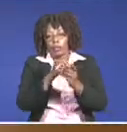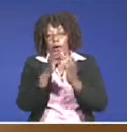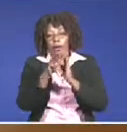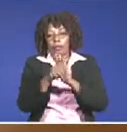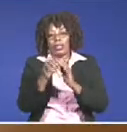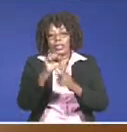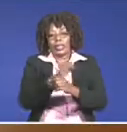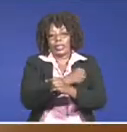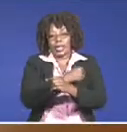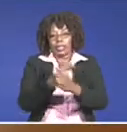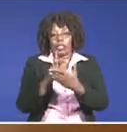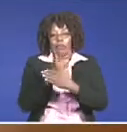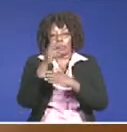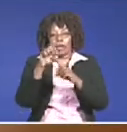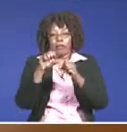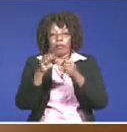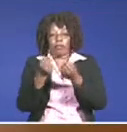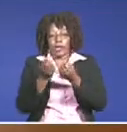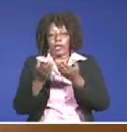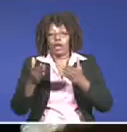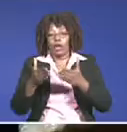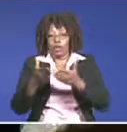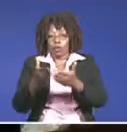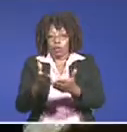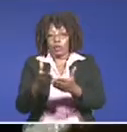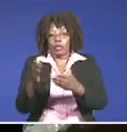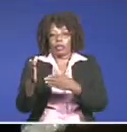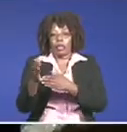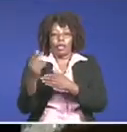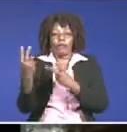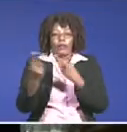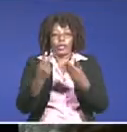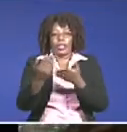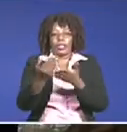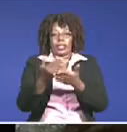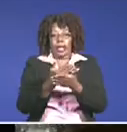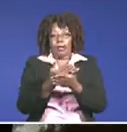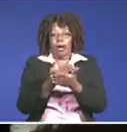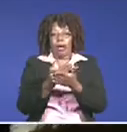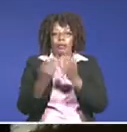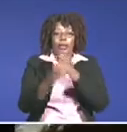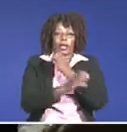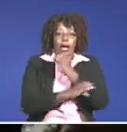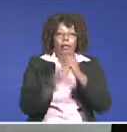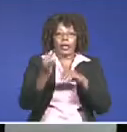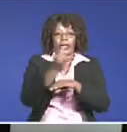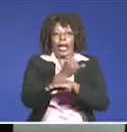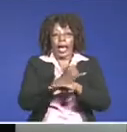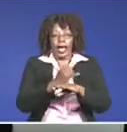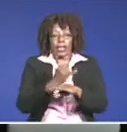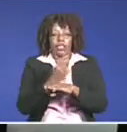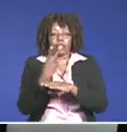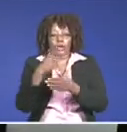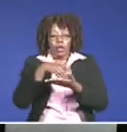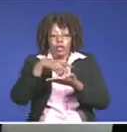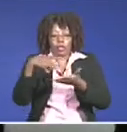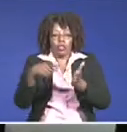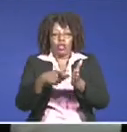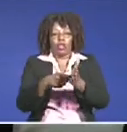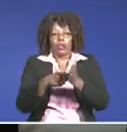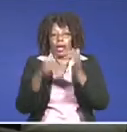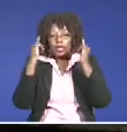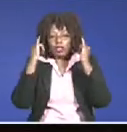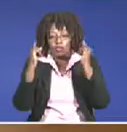singers are on a spring break cruise visiting several Caribbean islands to learn about music. Two Addison High students and choir